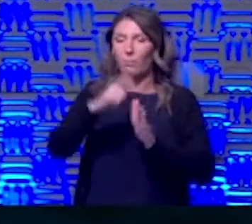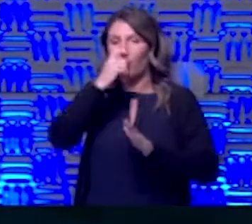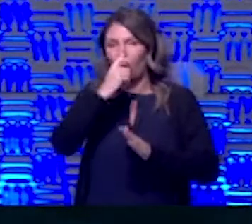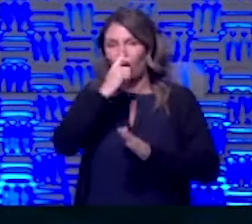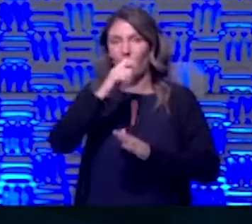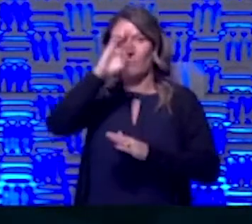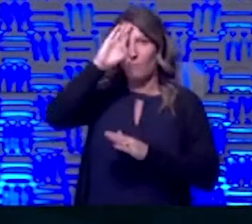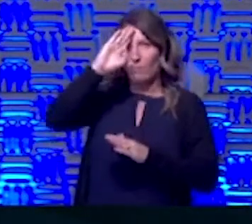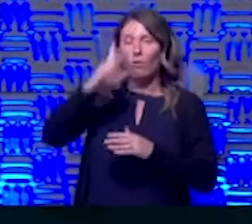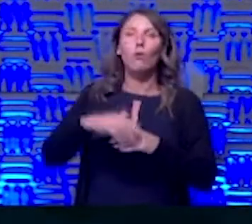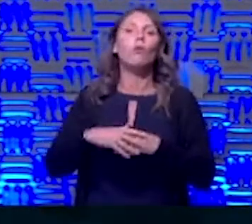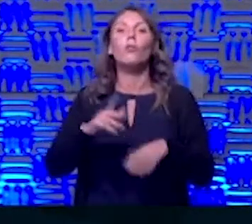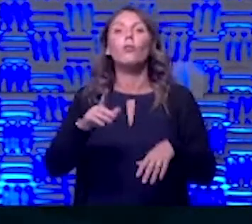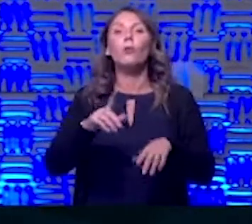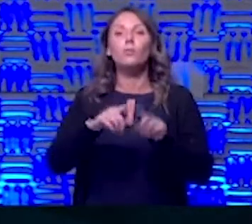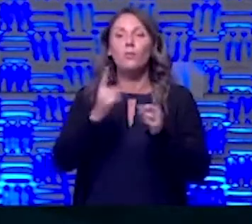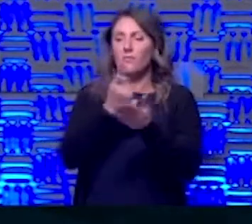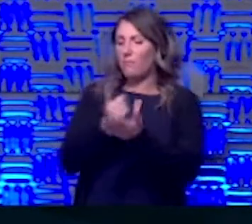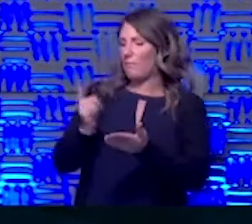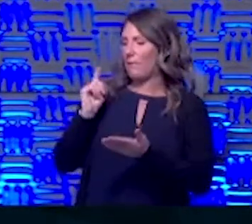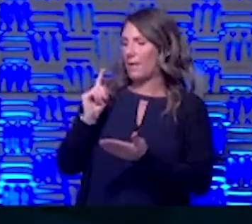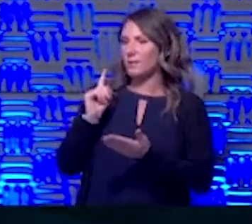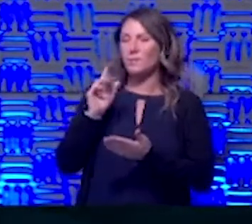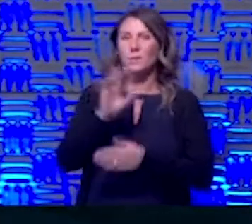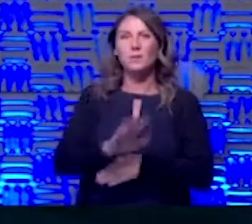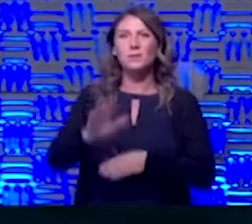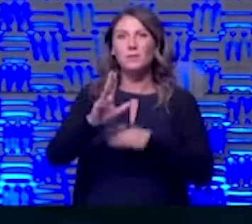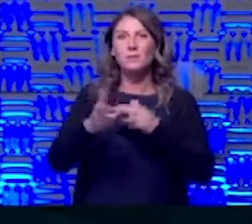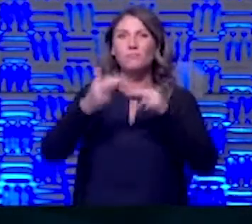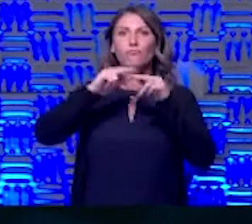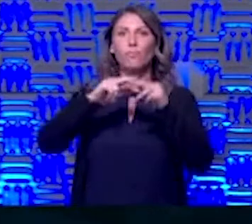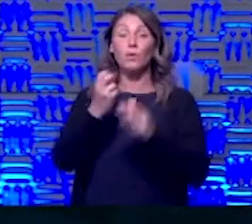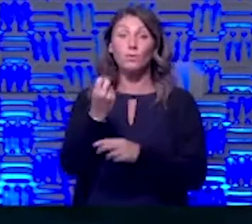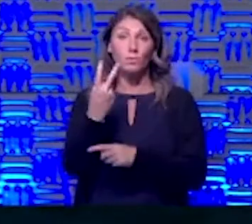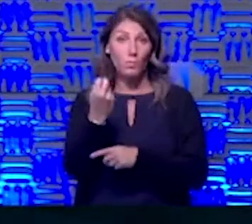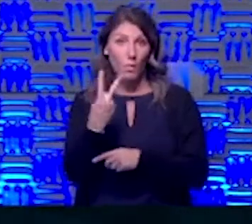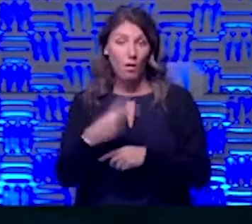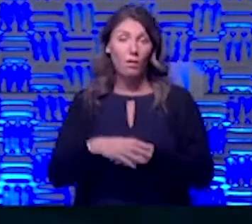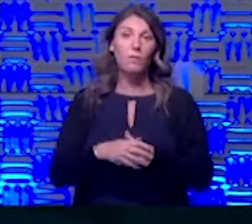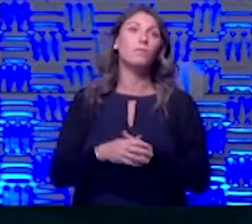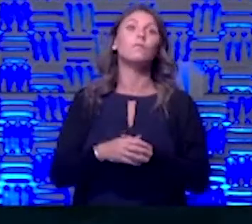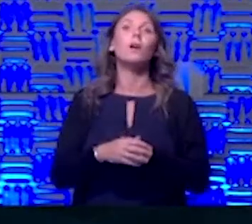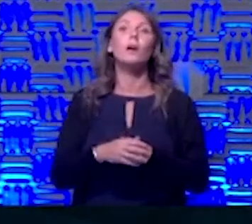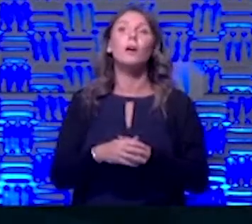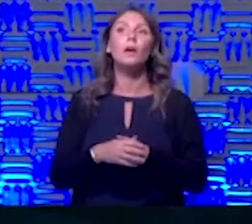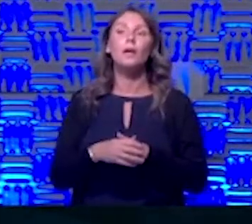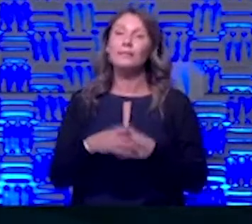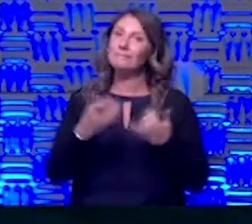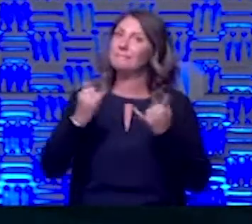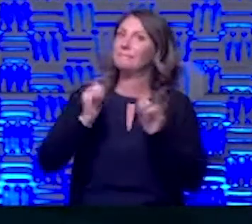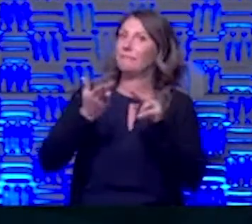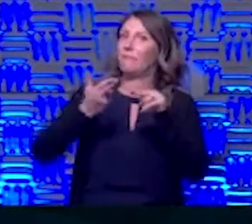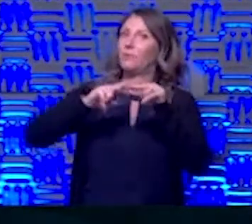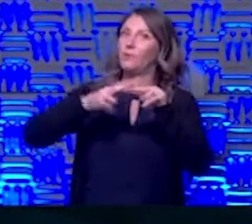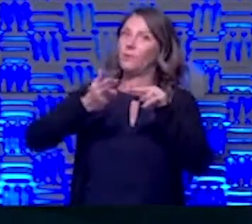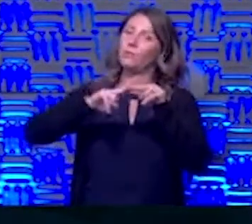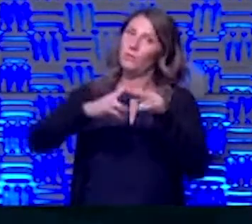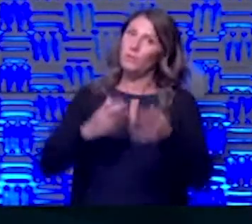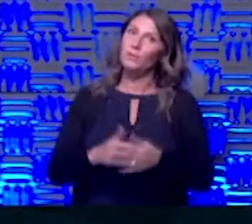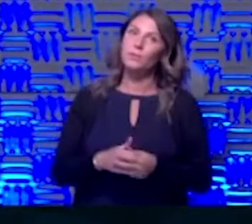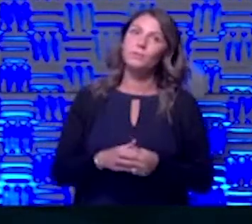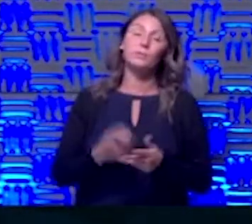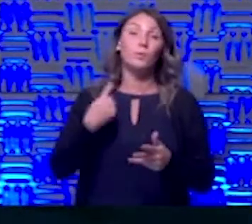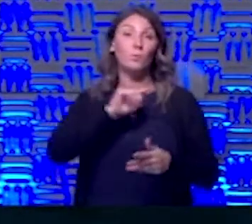weeks ago, and last week it was up to around 12, and I think it was still increasing. So we've been